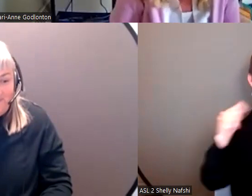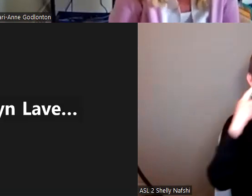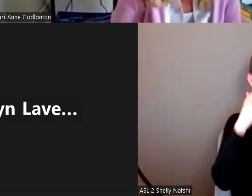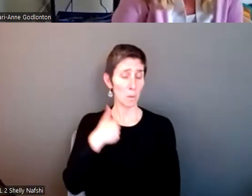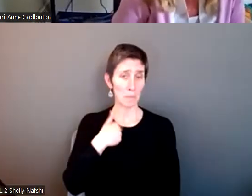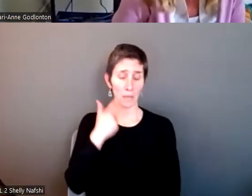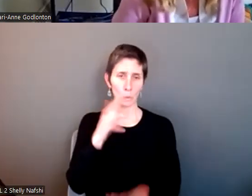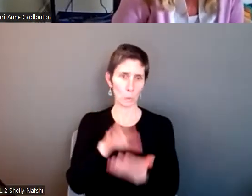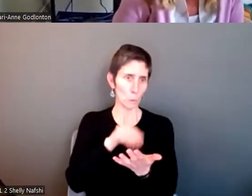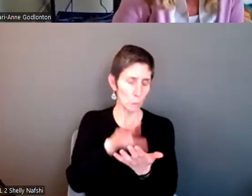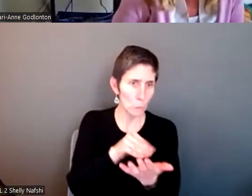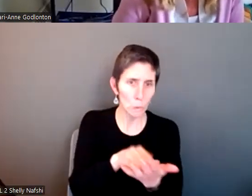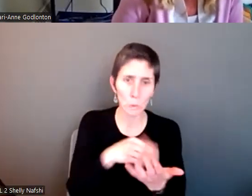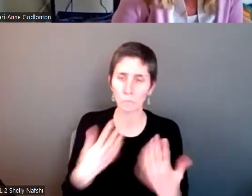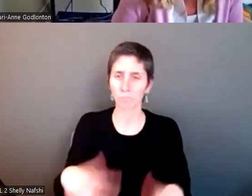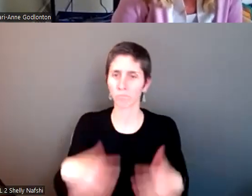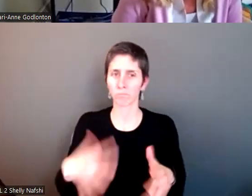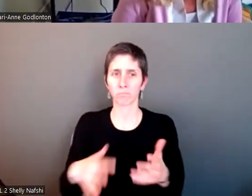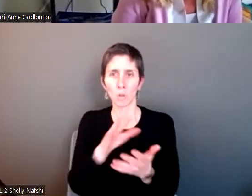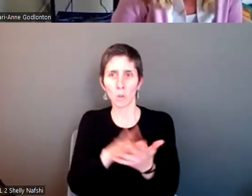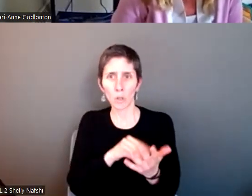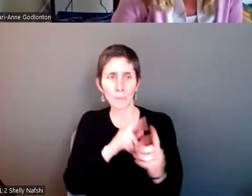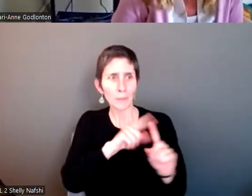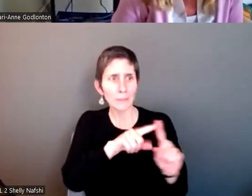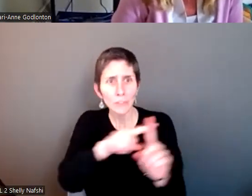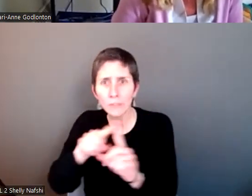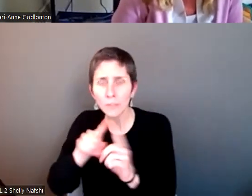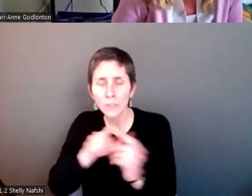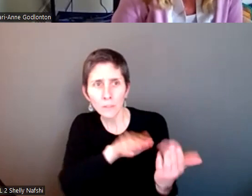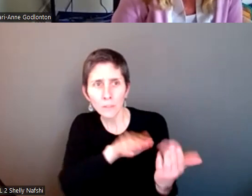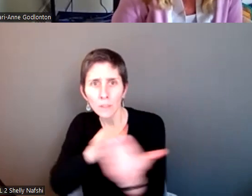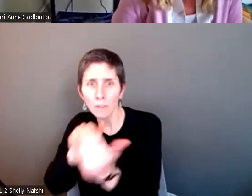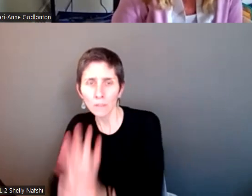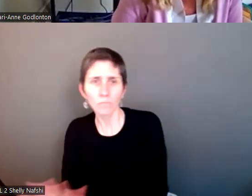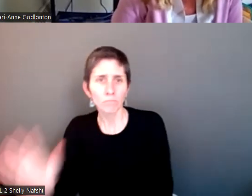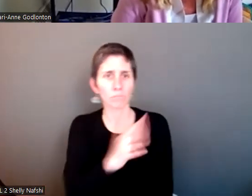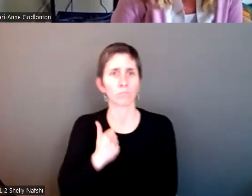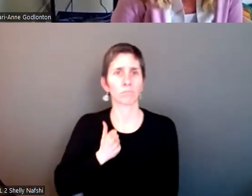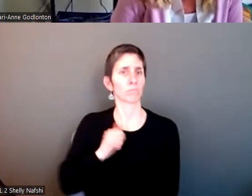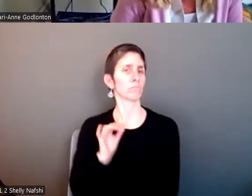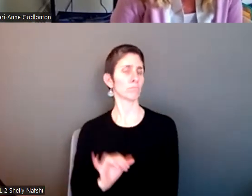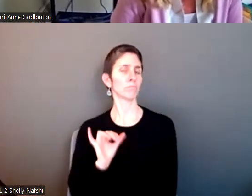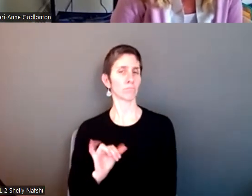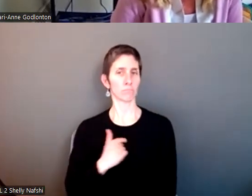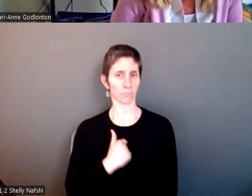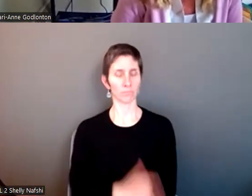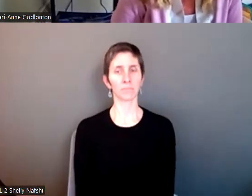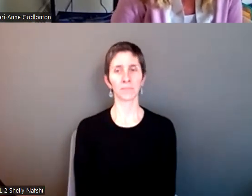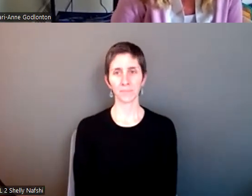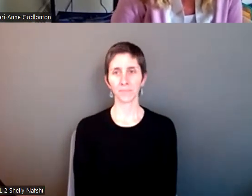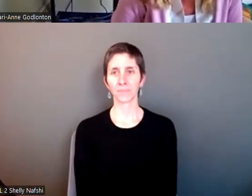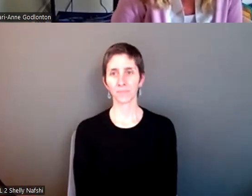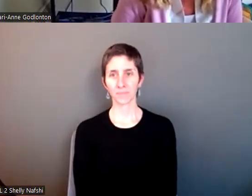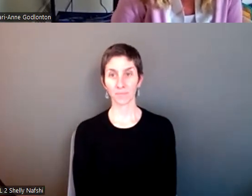learning experience to learn about all the different models that have happened across the country and to know that it